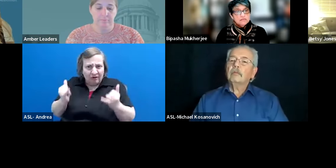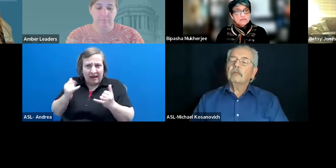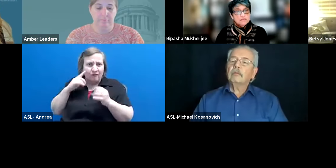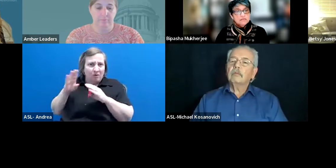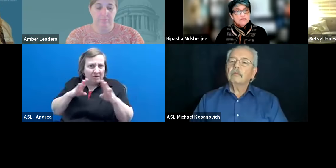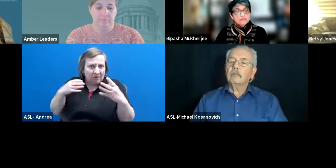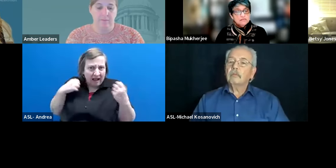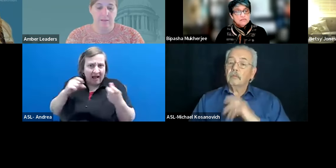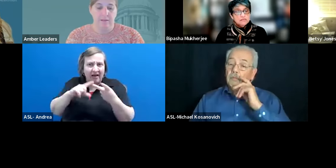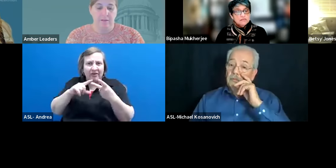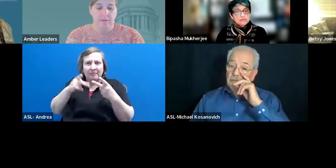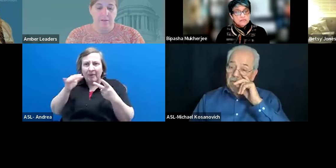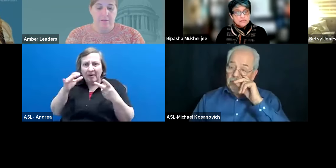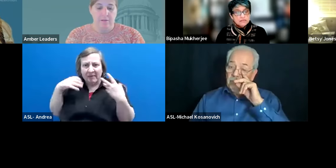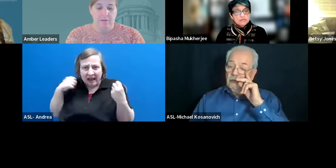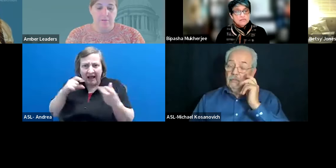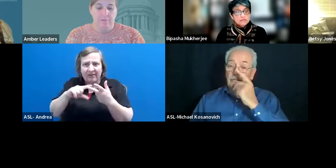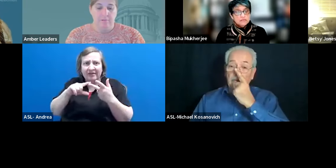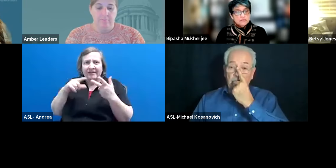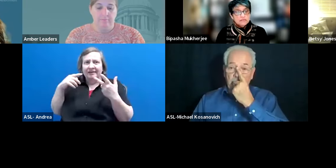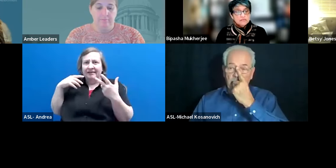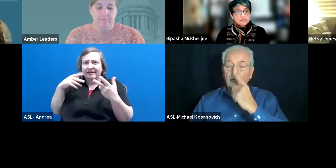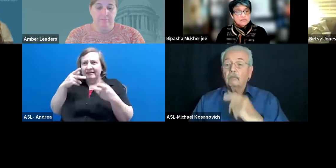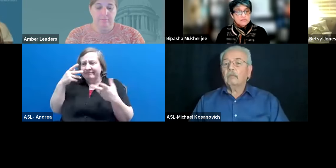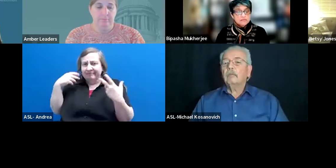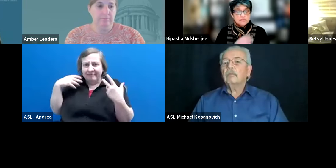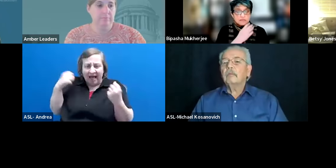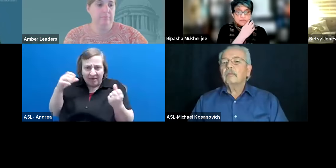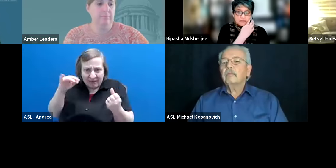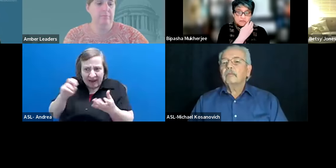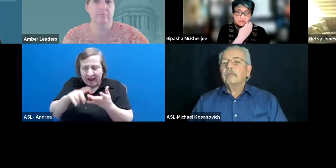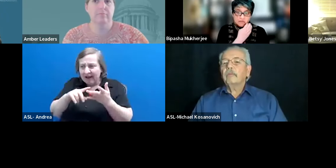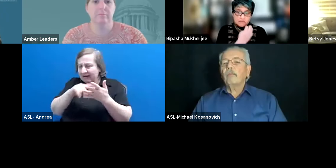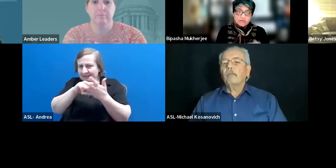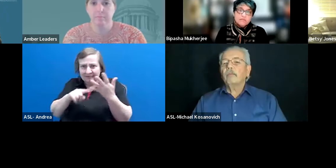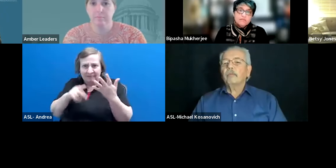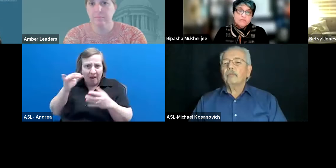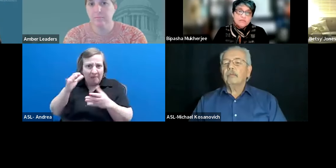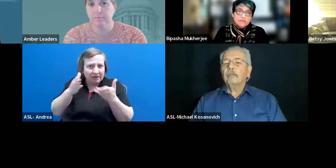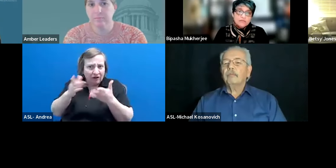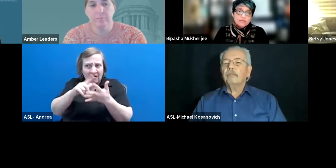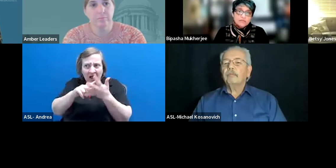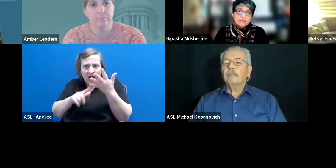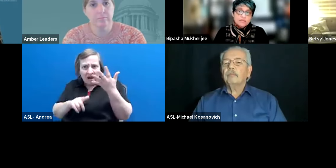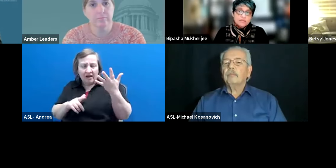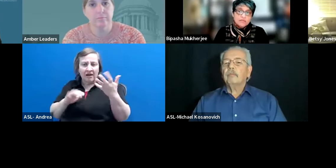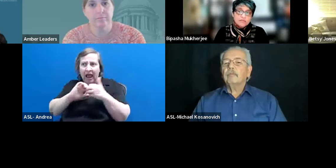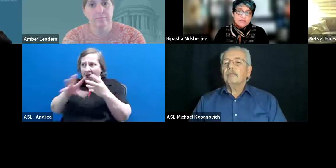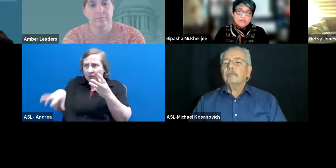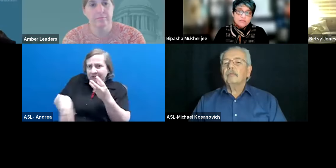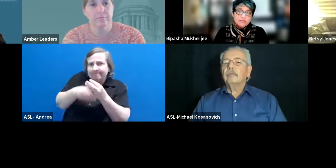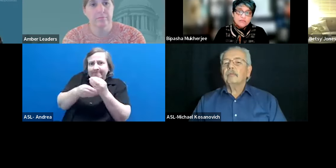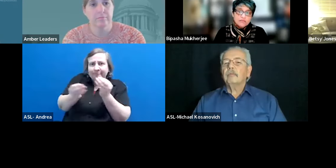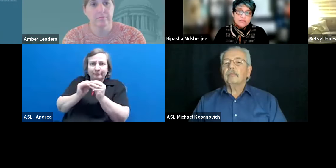public health, healthcare, social services. It is just thinking about what do we do to continue to strengthen that. So